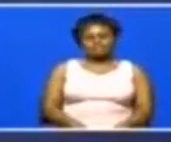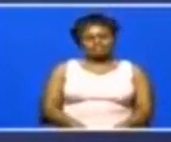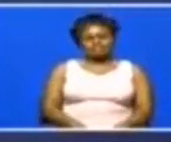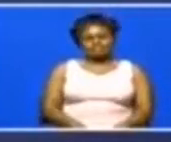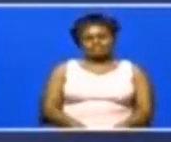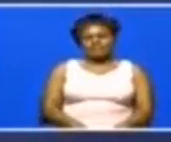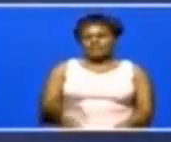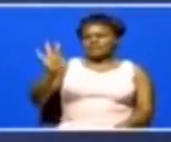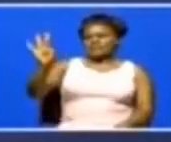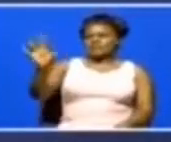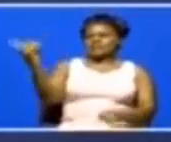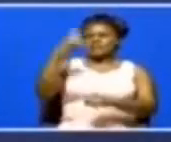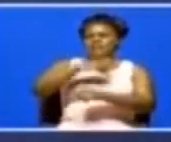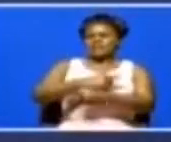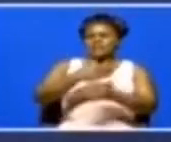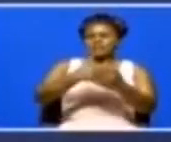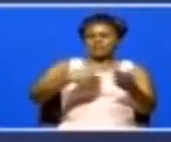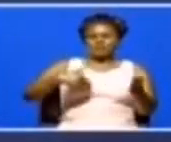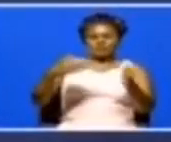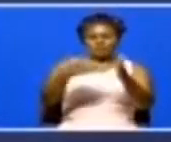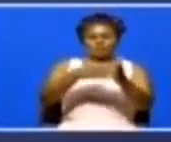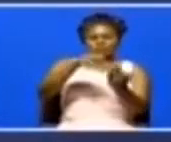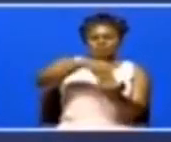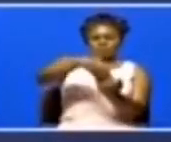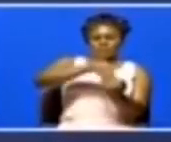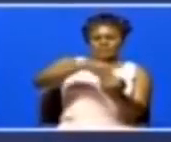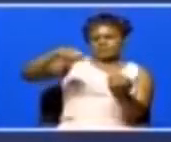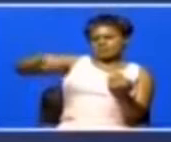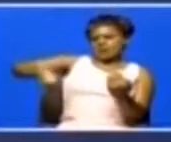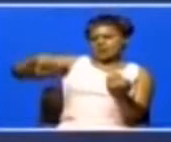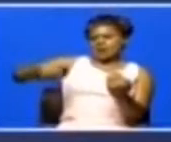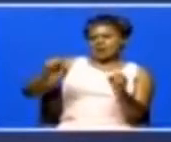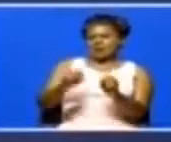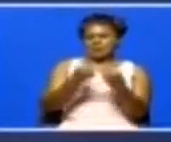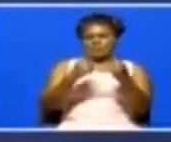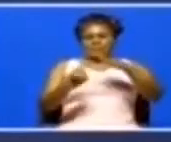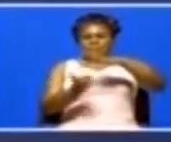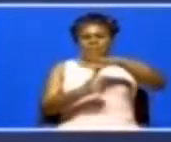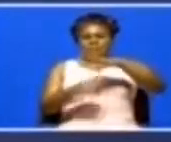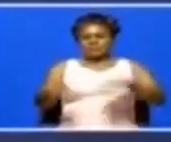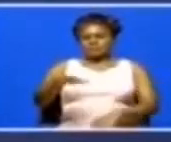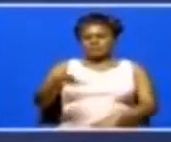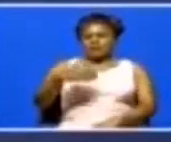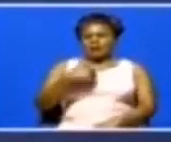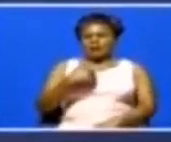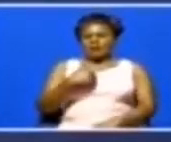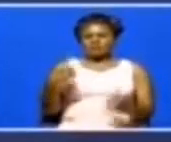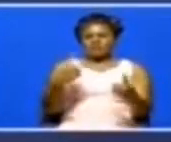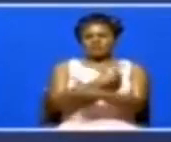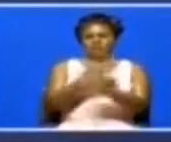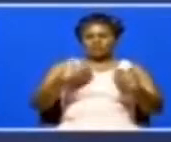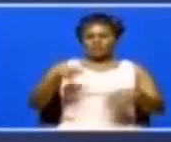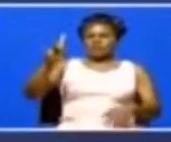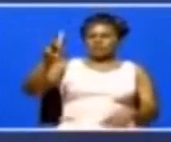So with just 3 days before the ban on plastic bags takes effect in the country, the Ministry of Environment hosted stakeholders at KICC